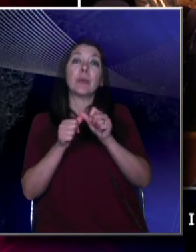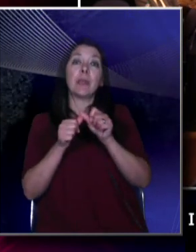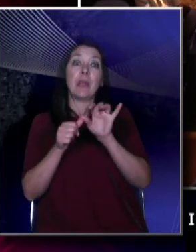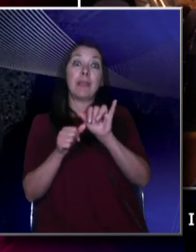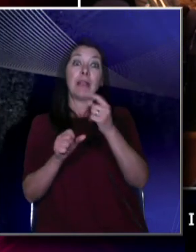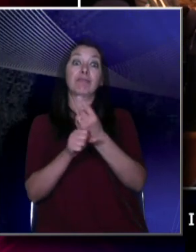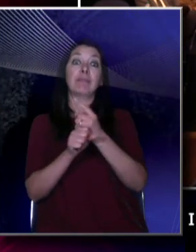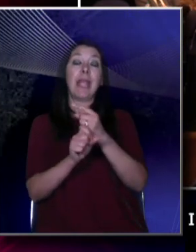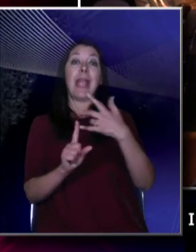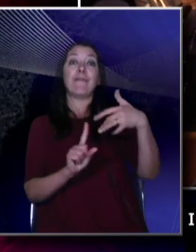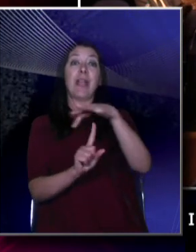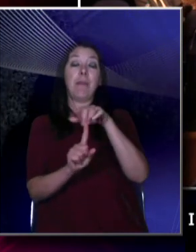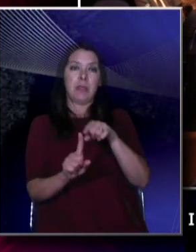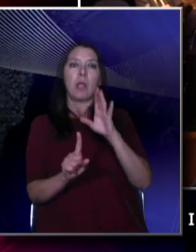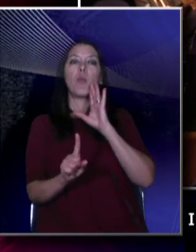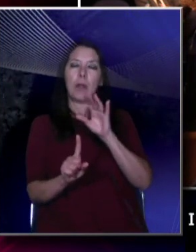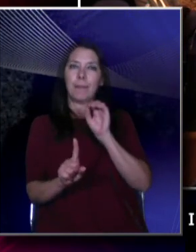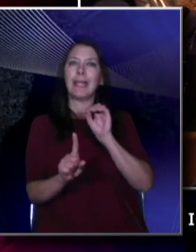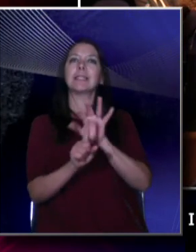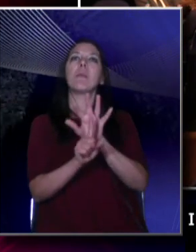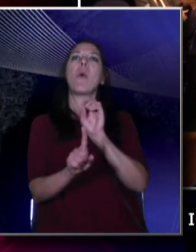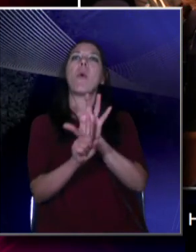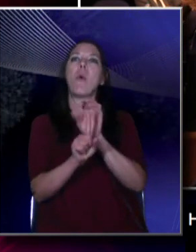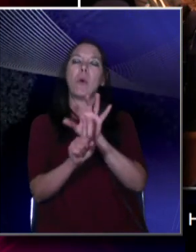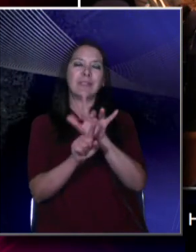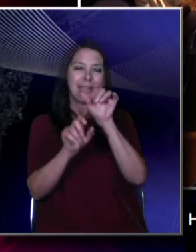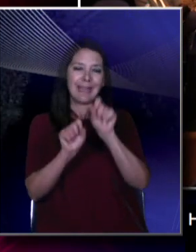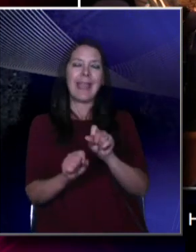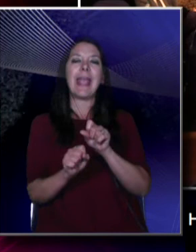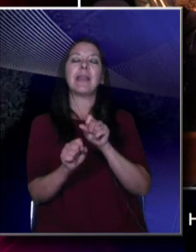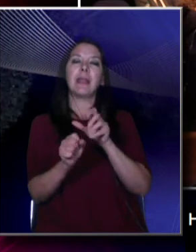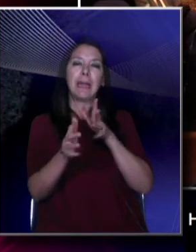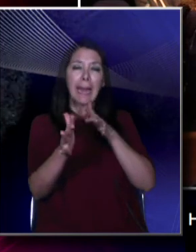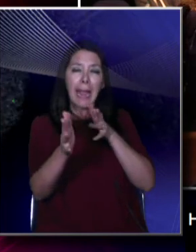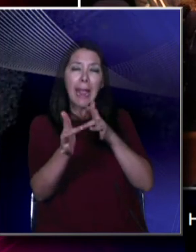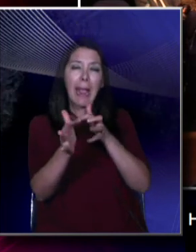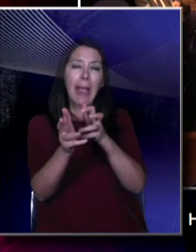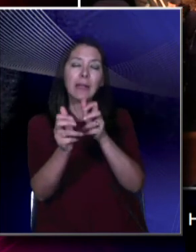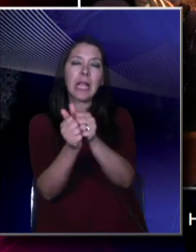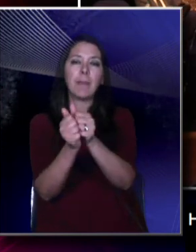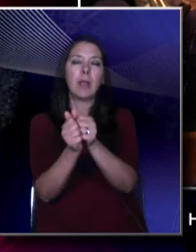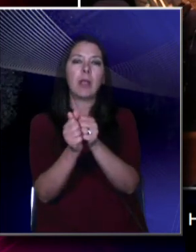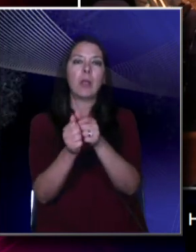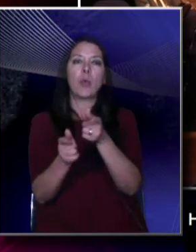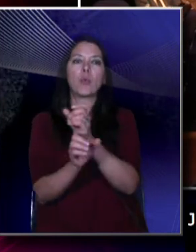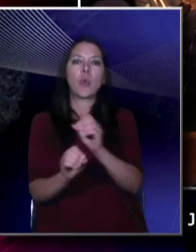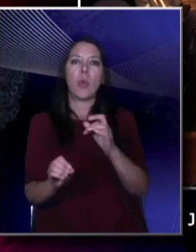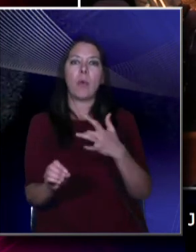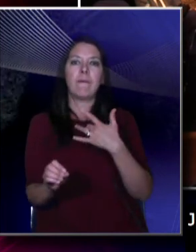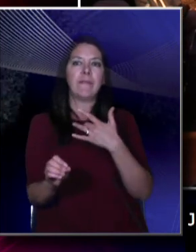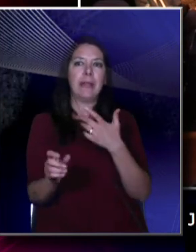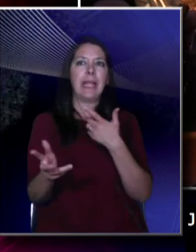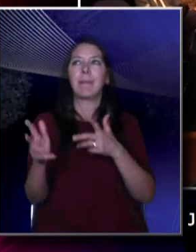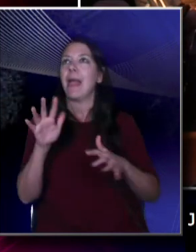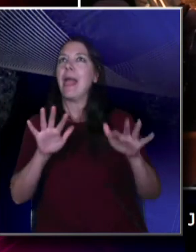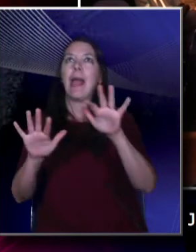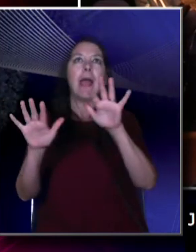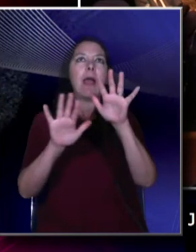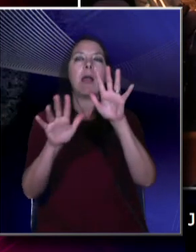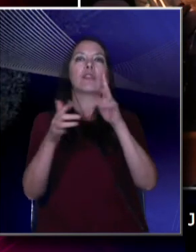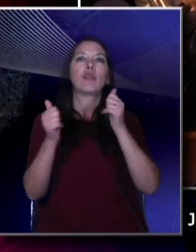that exposure and have the ability to catch up without feeling like they are just, chasing the group from the